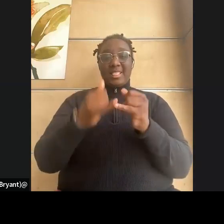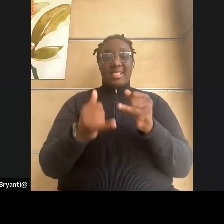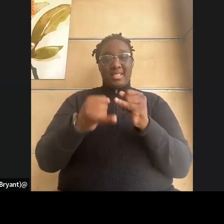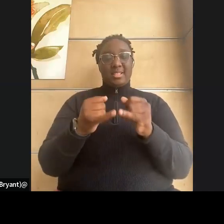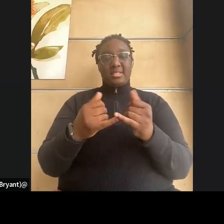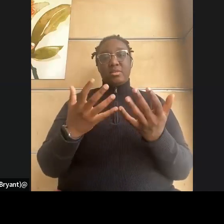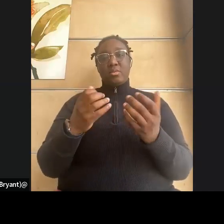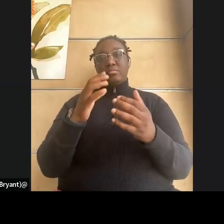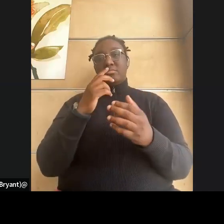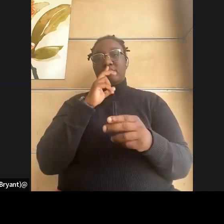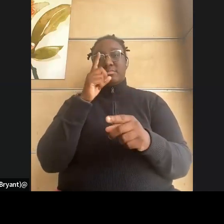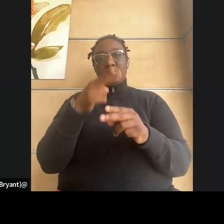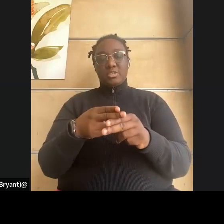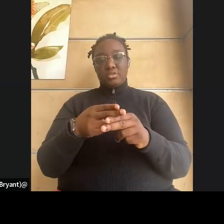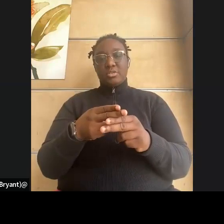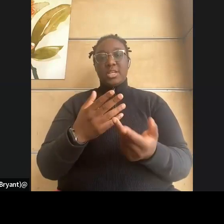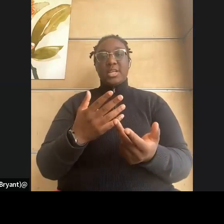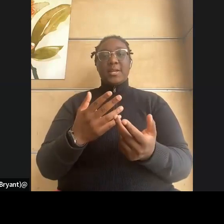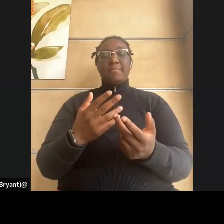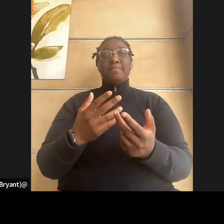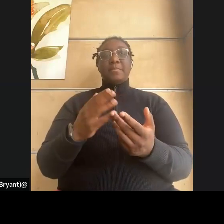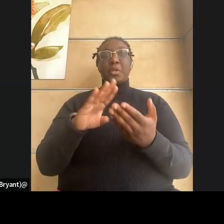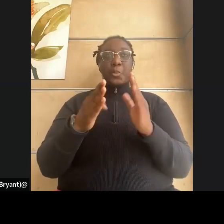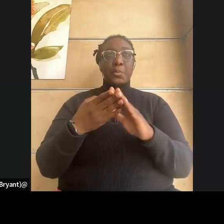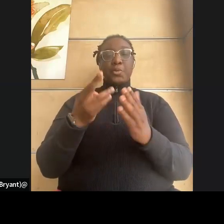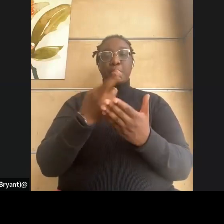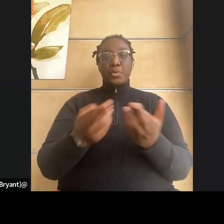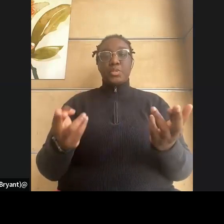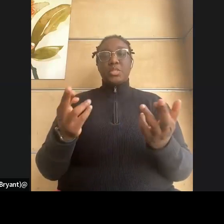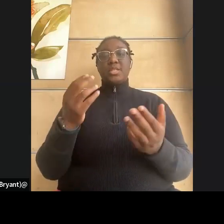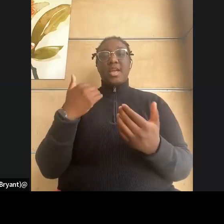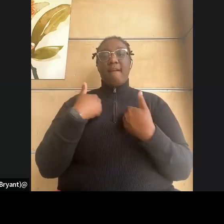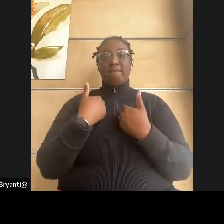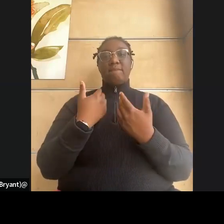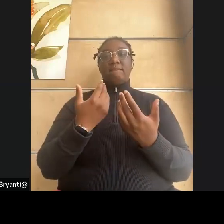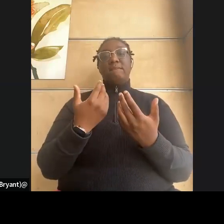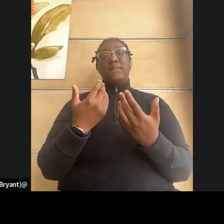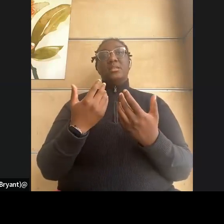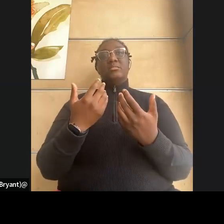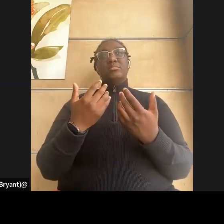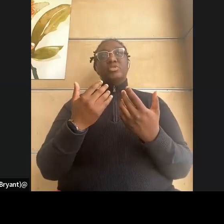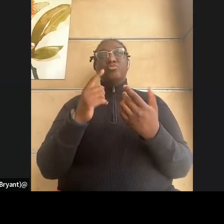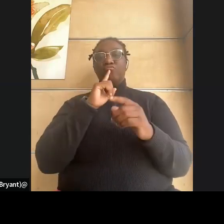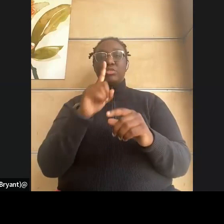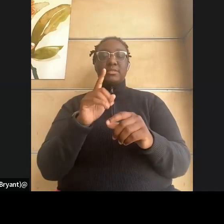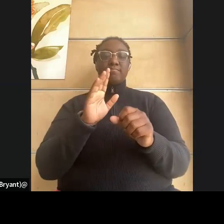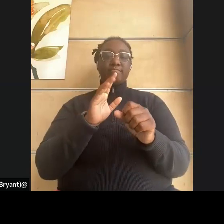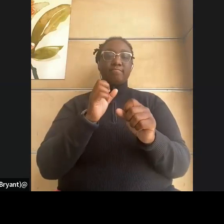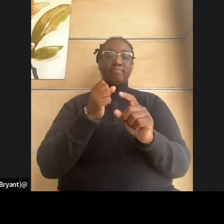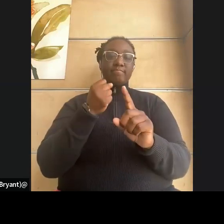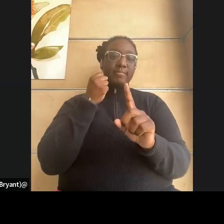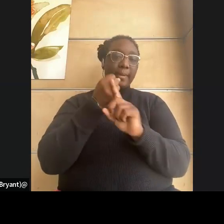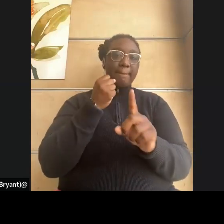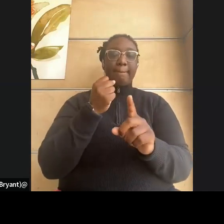as a potential resource to help with this, to really get down to the community level. One of the services